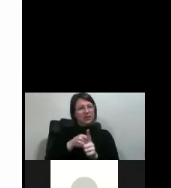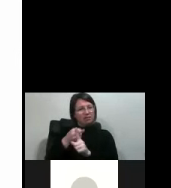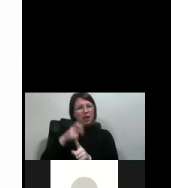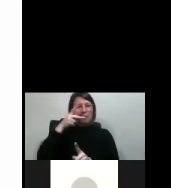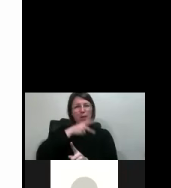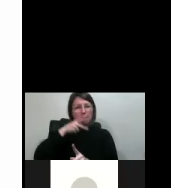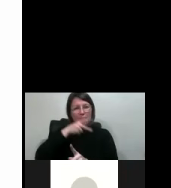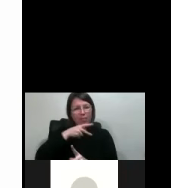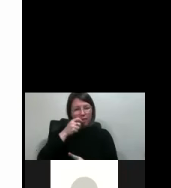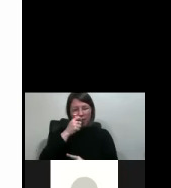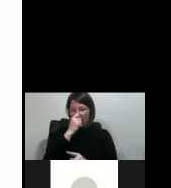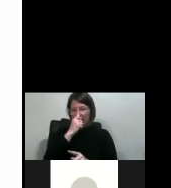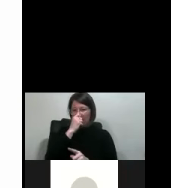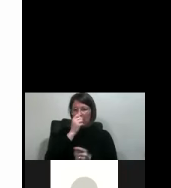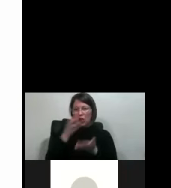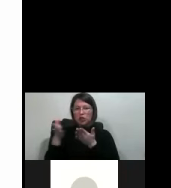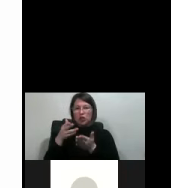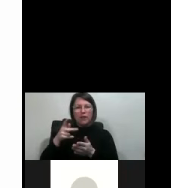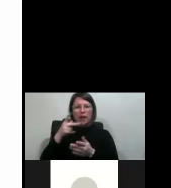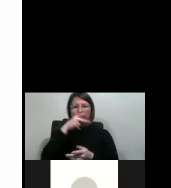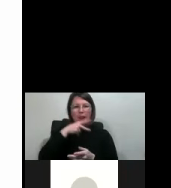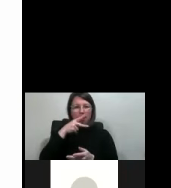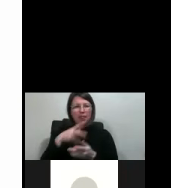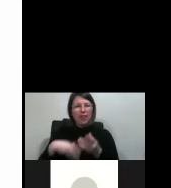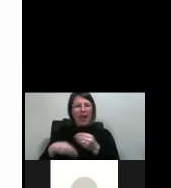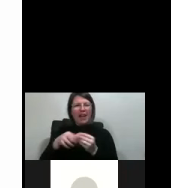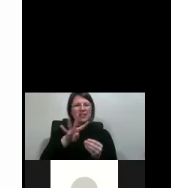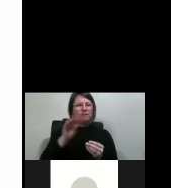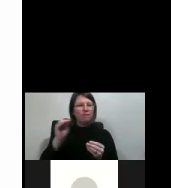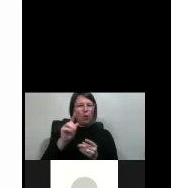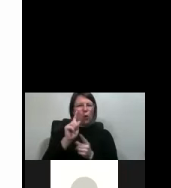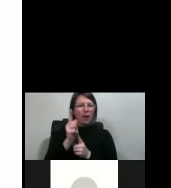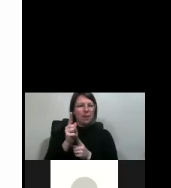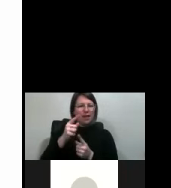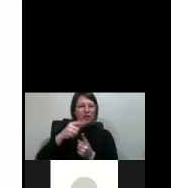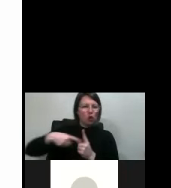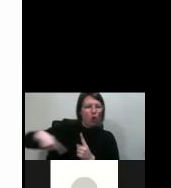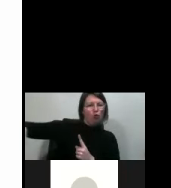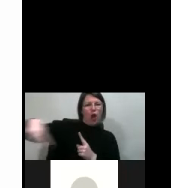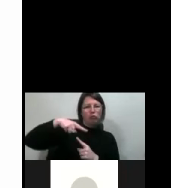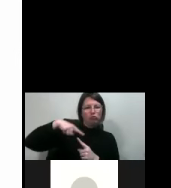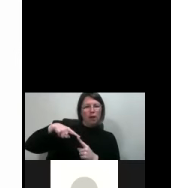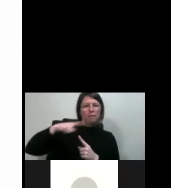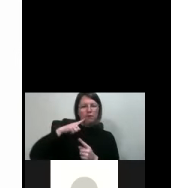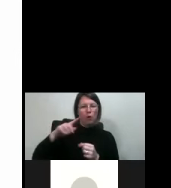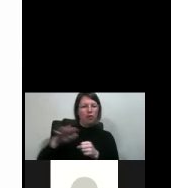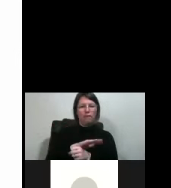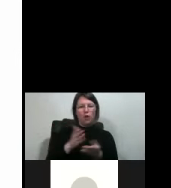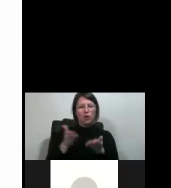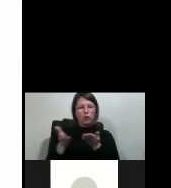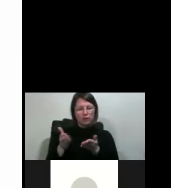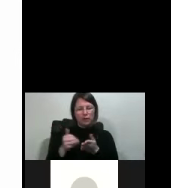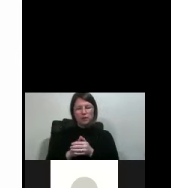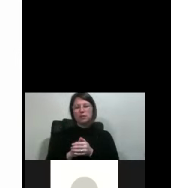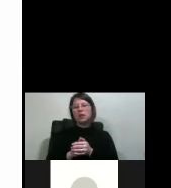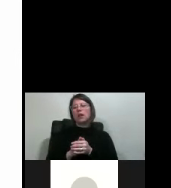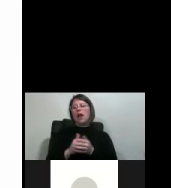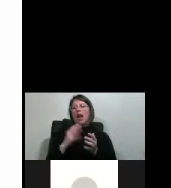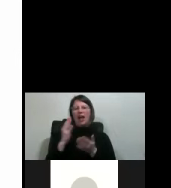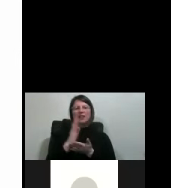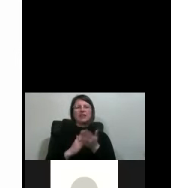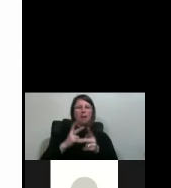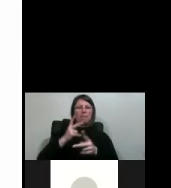Plymouth, I think, adds nearly 40 minutes, I think, round trip to the overall service, as well as some